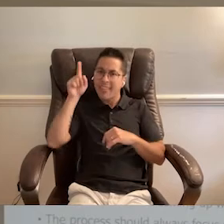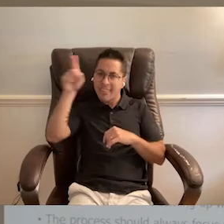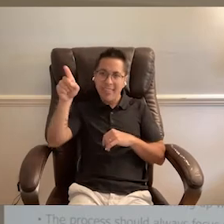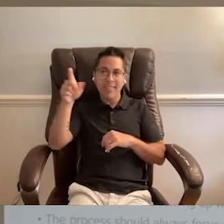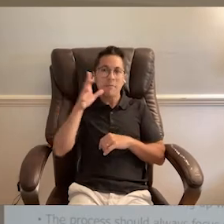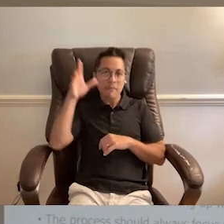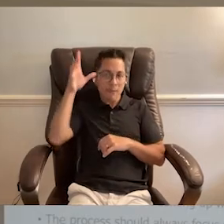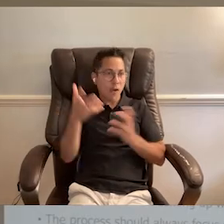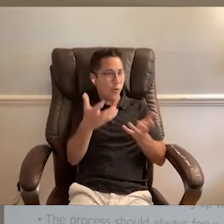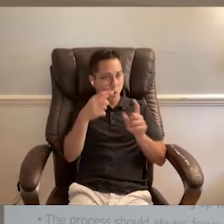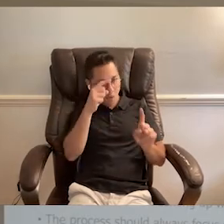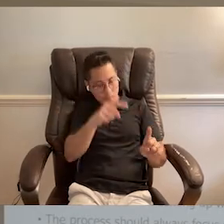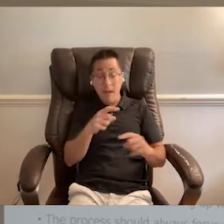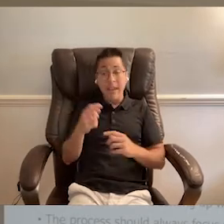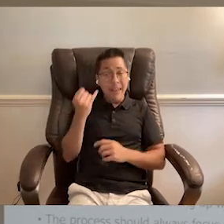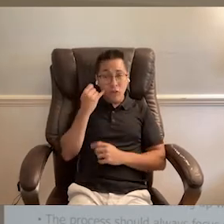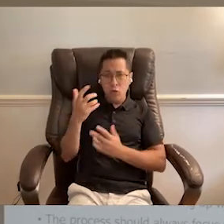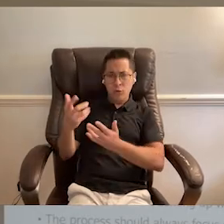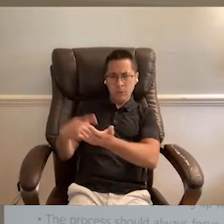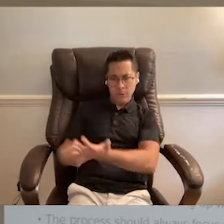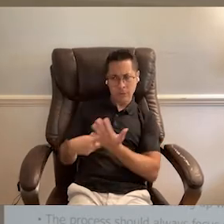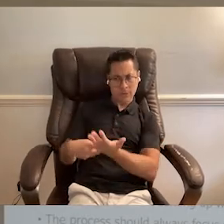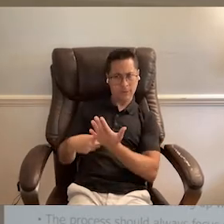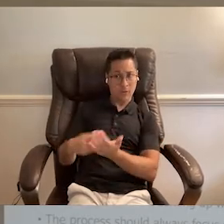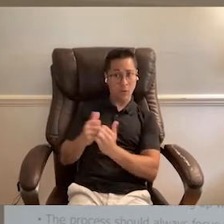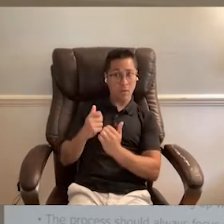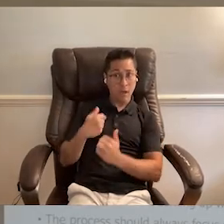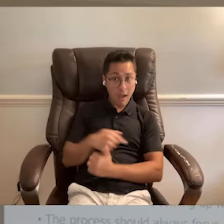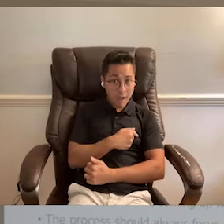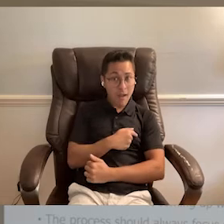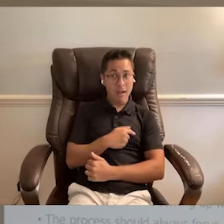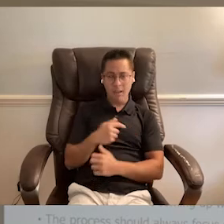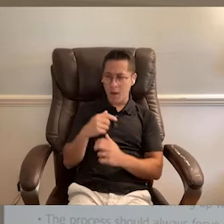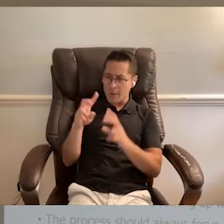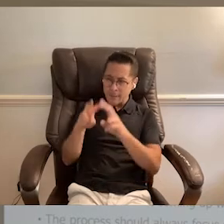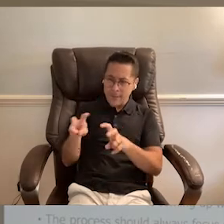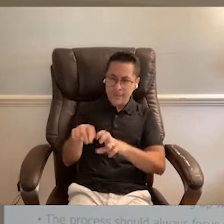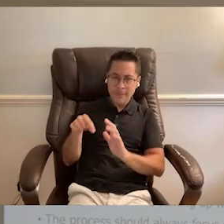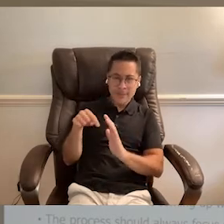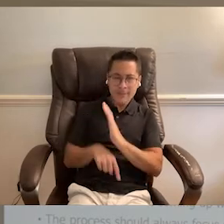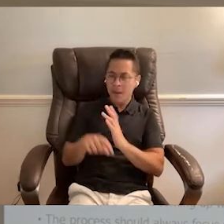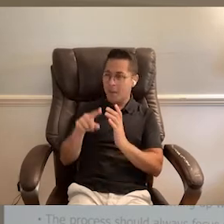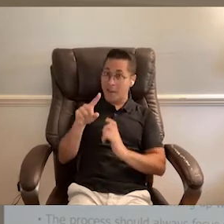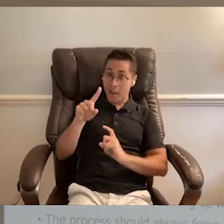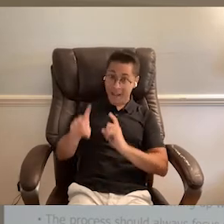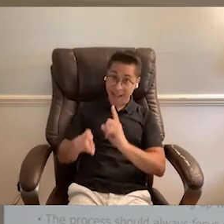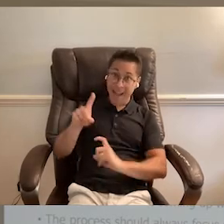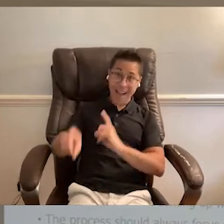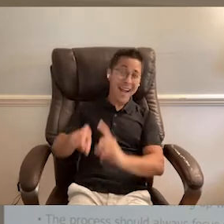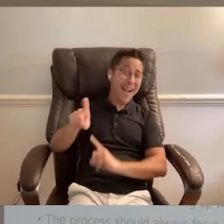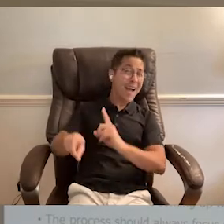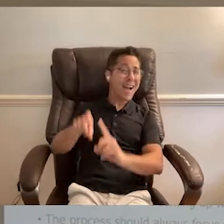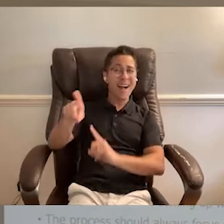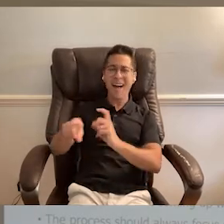have conversations with us, and we go deeper and we ask you lots and lots and lots of questions about your child and